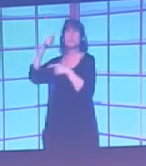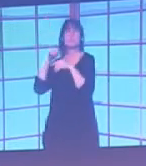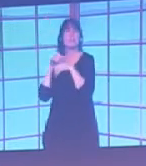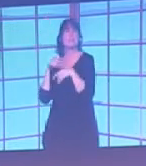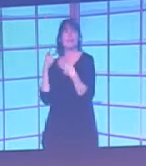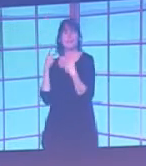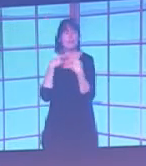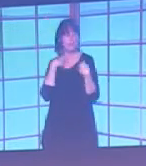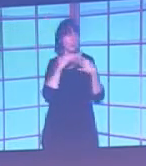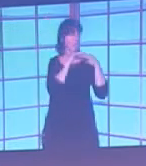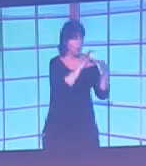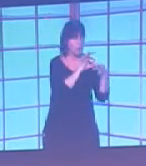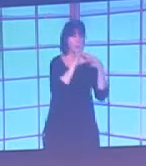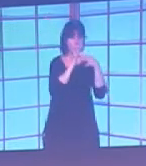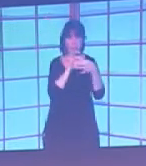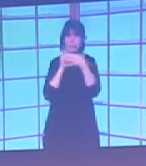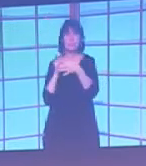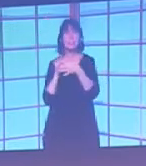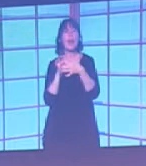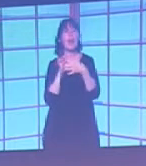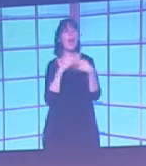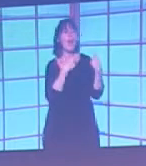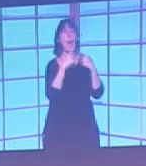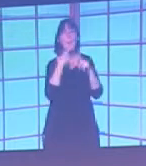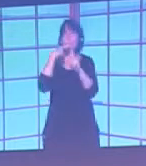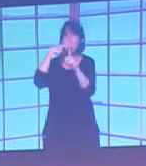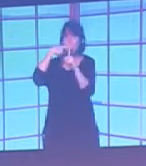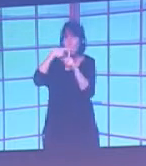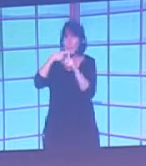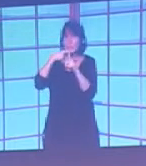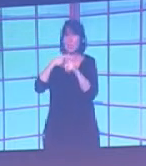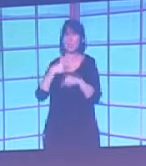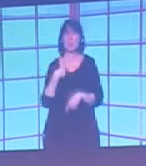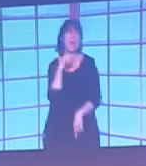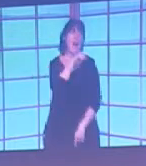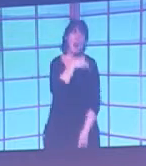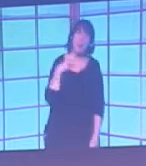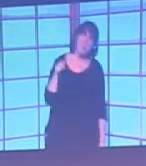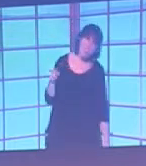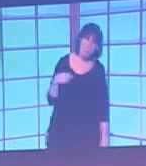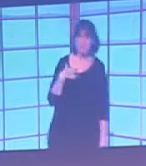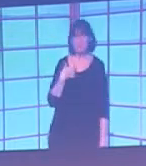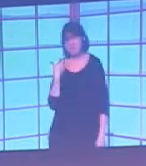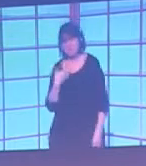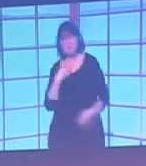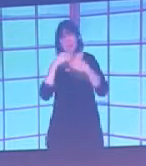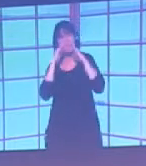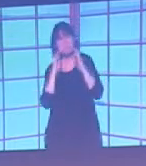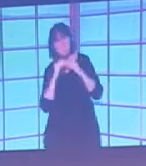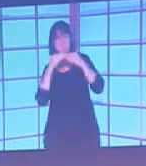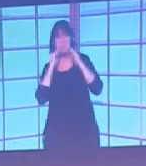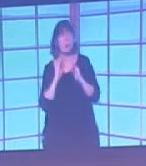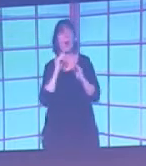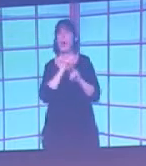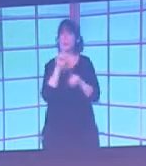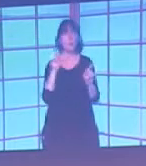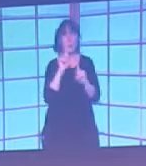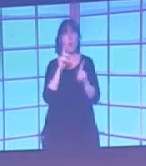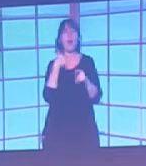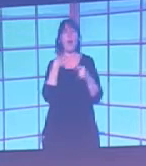building that relationship and making it a positive one as well. I said it's not all about bringing negativity to a club or an organisation. It's